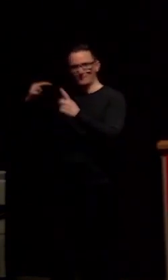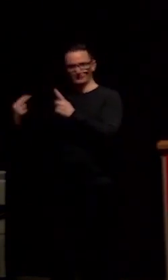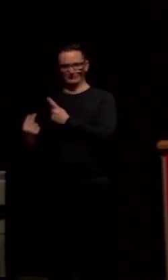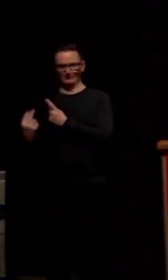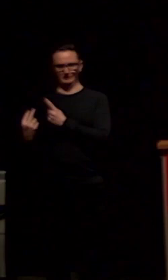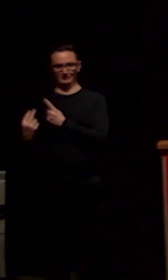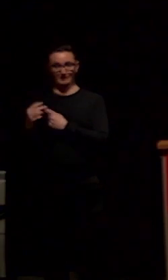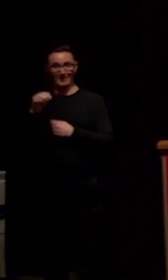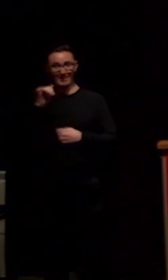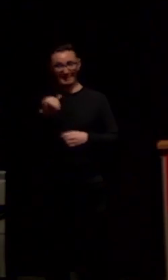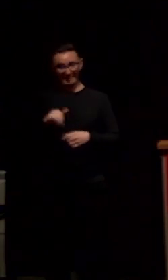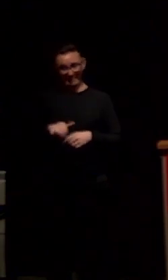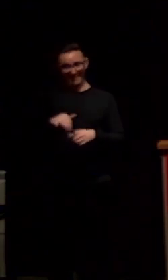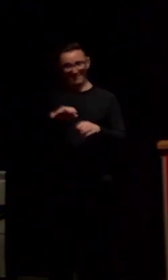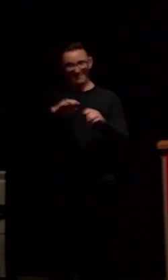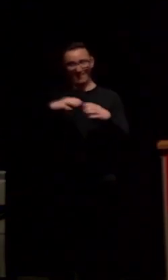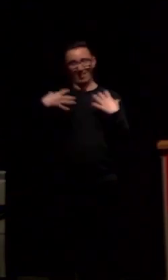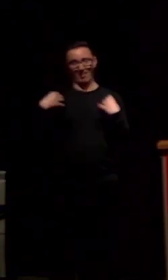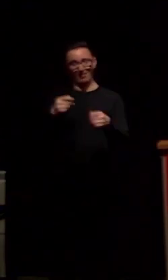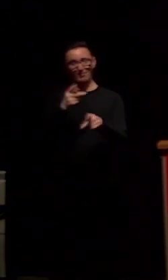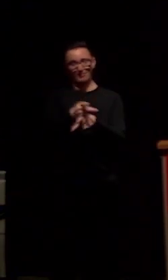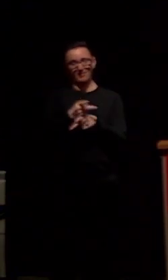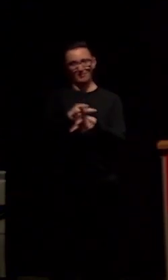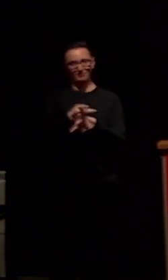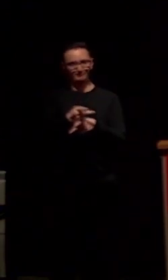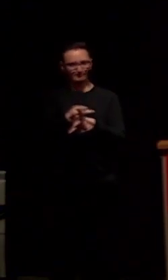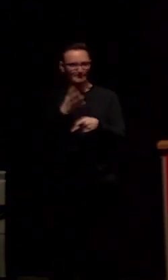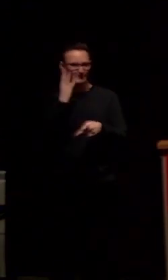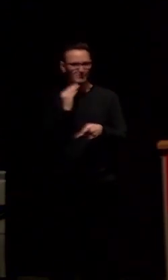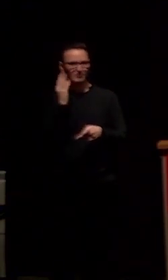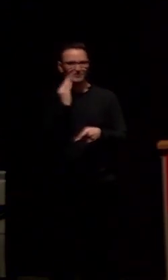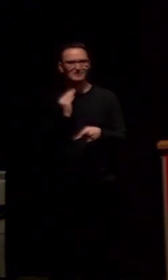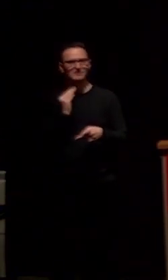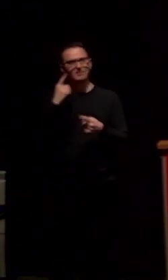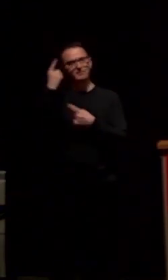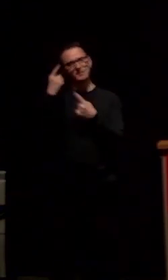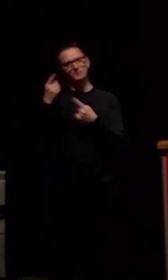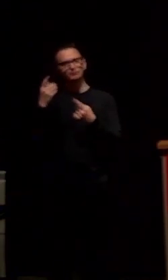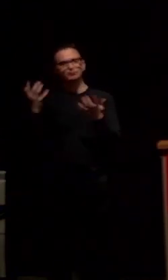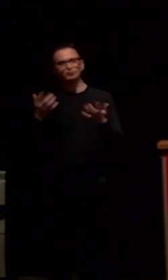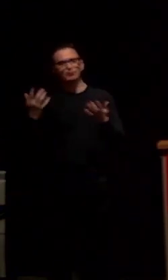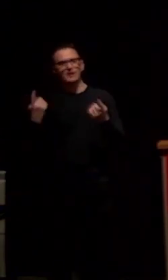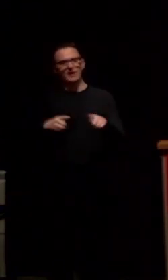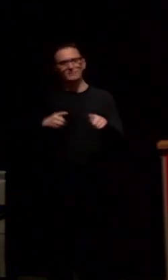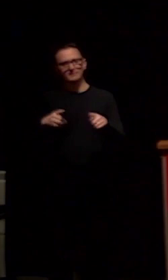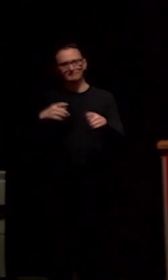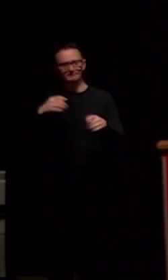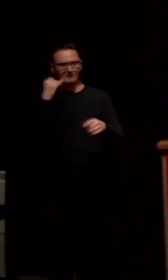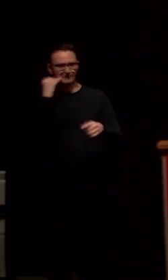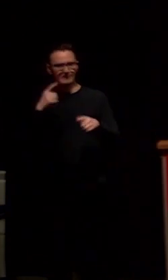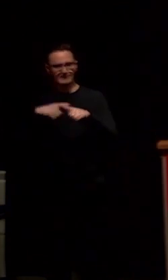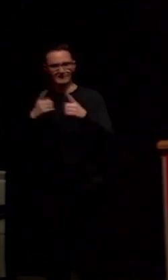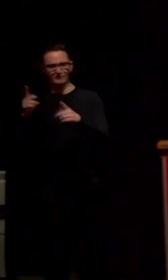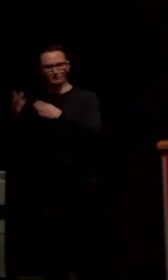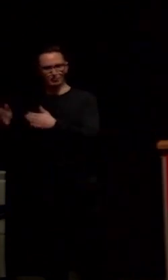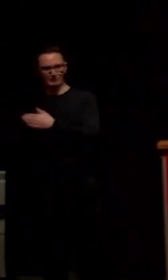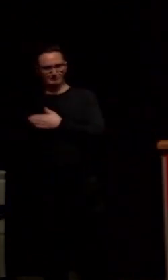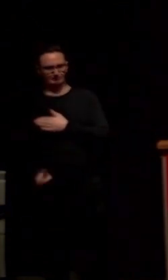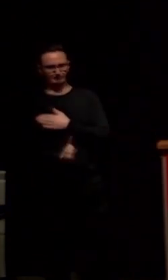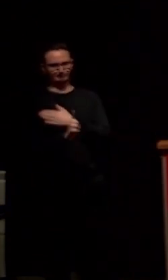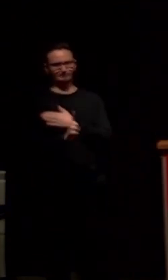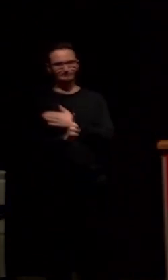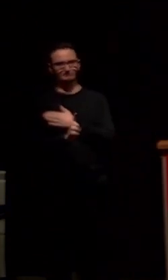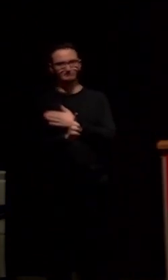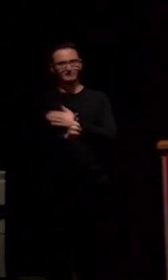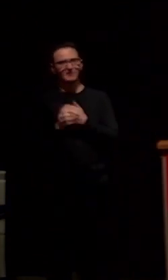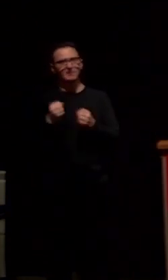those healthcare experiences, think about what would this be like for someone different than me? Mm-hmm. And then maybe make that suggestion to that